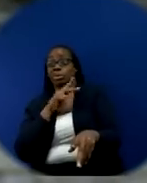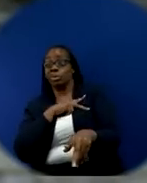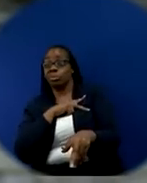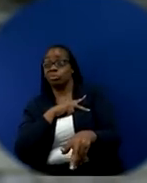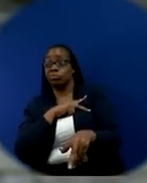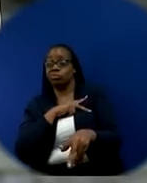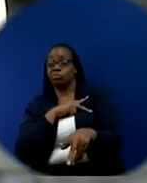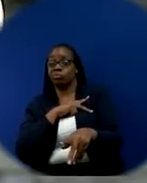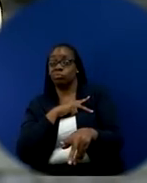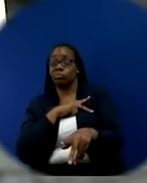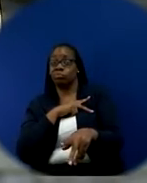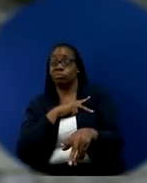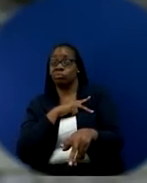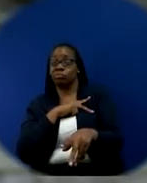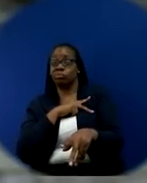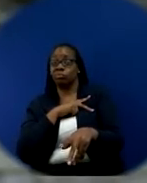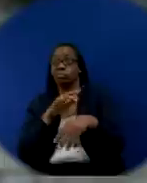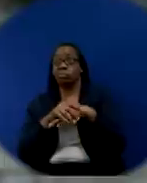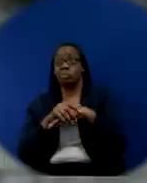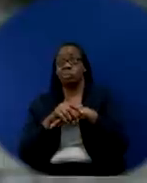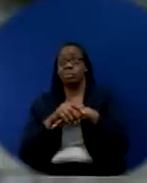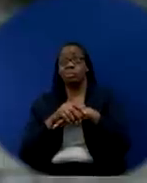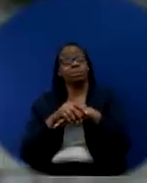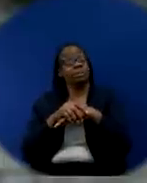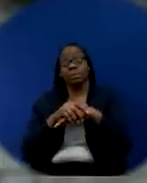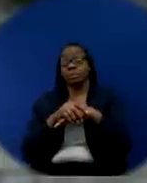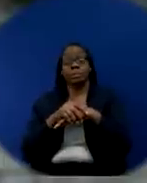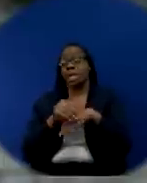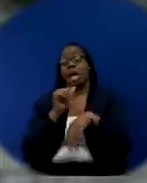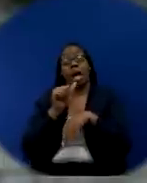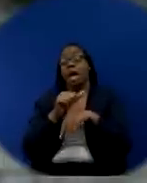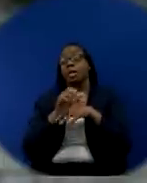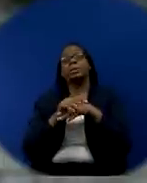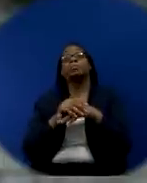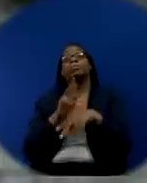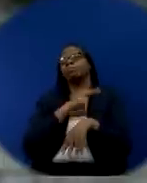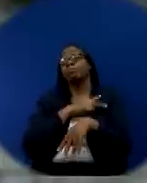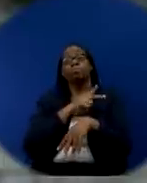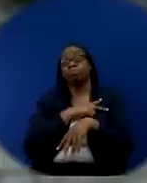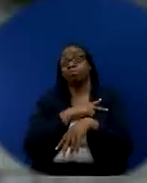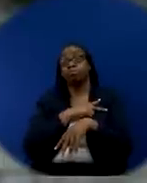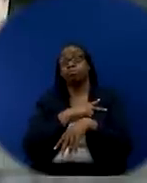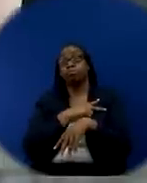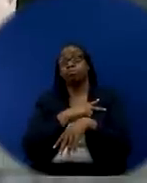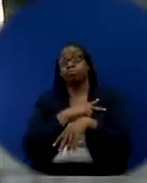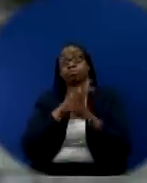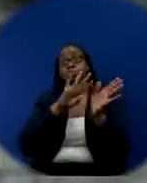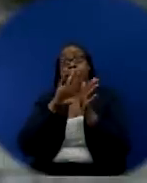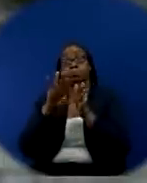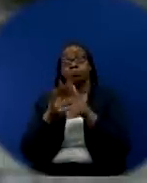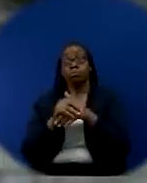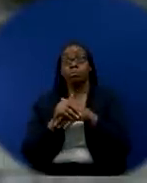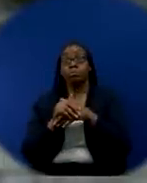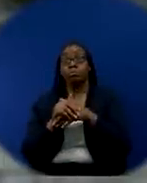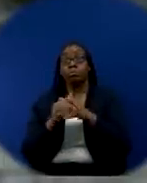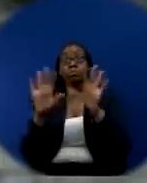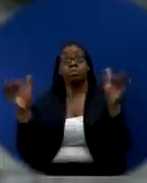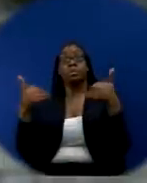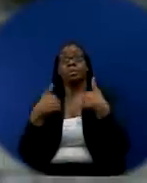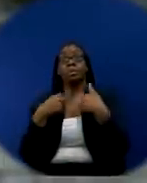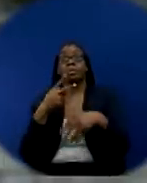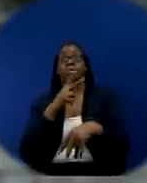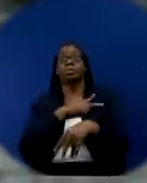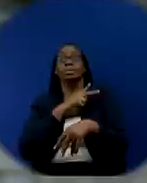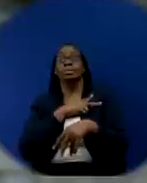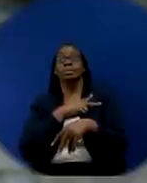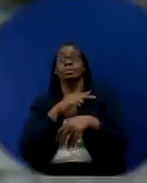personal. It's personal. He got to go see about what he need to see about. He need to go do what he need to do. He ain't got time to be coming to your little party. He's having a party all by himself,